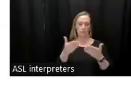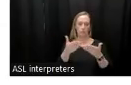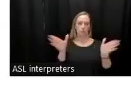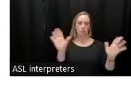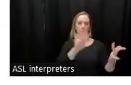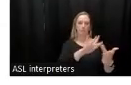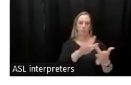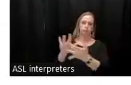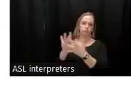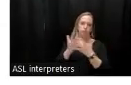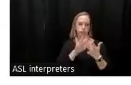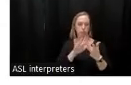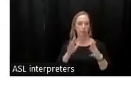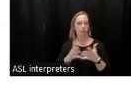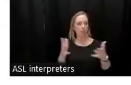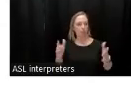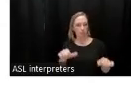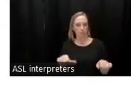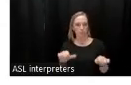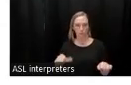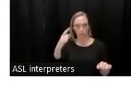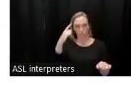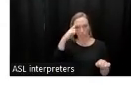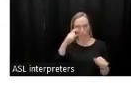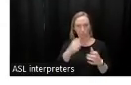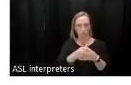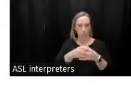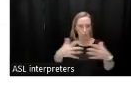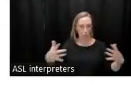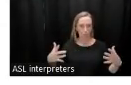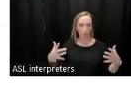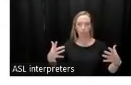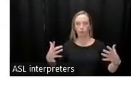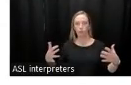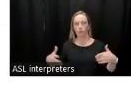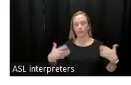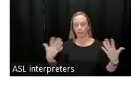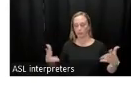have a lot of potential for growth and